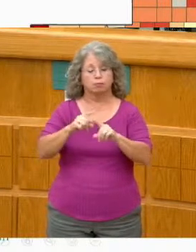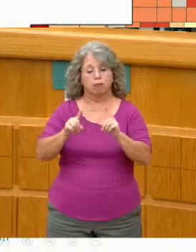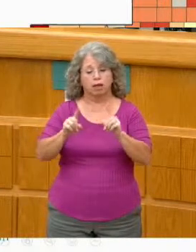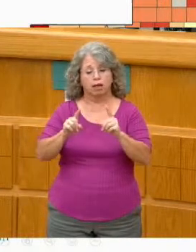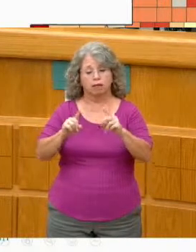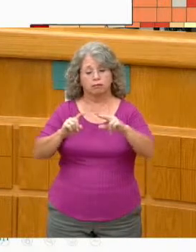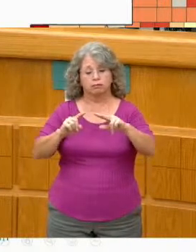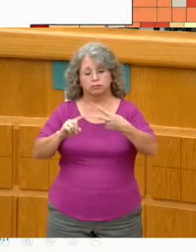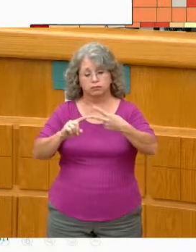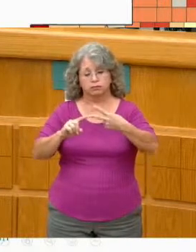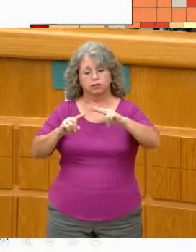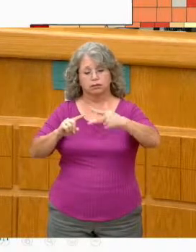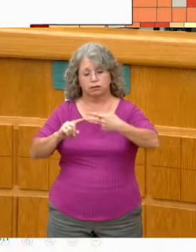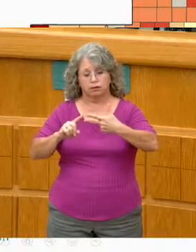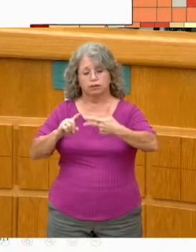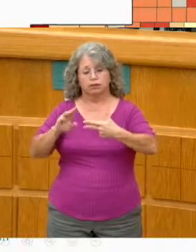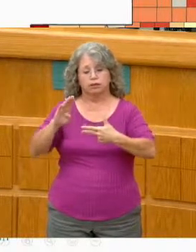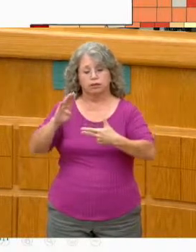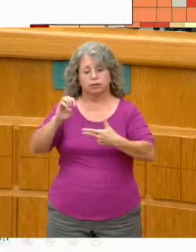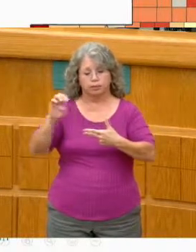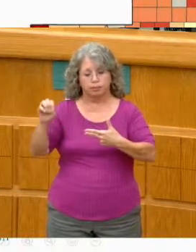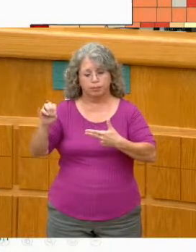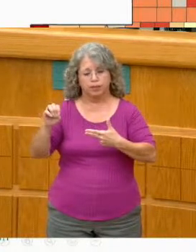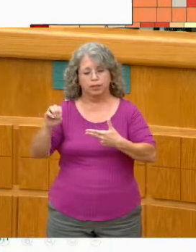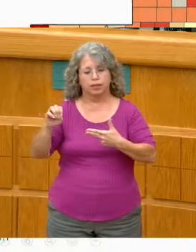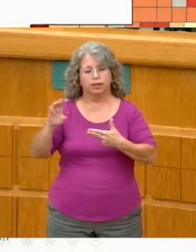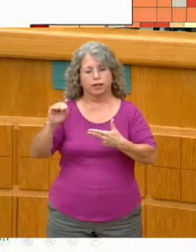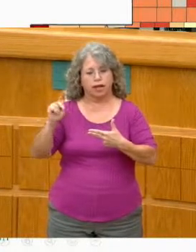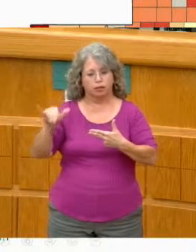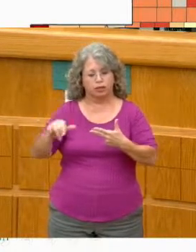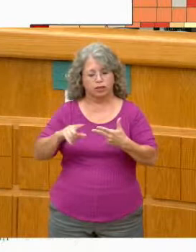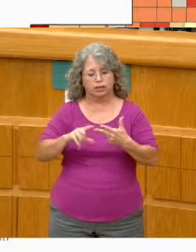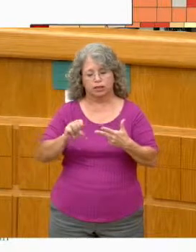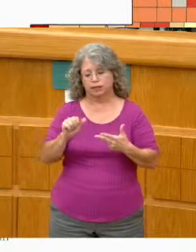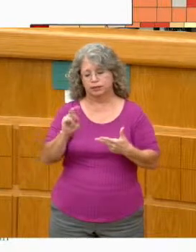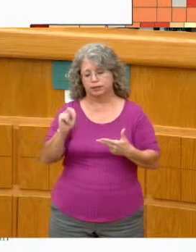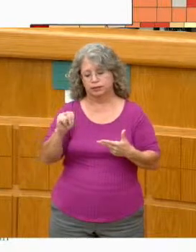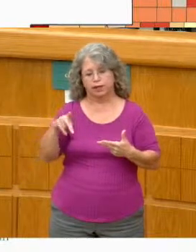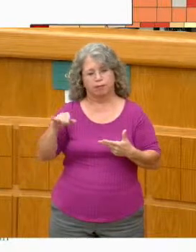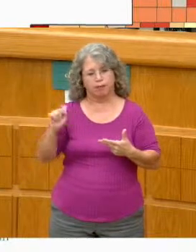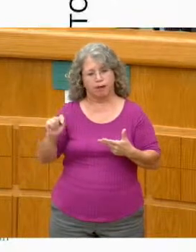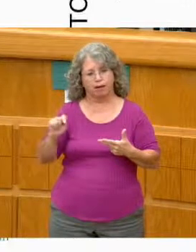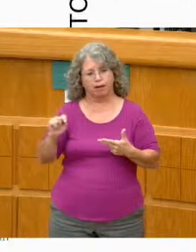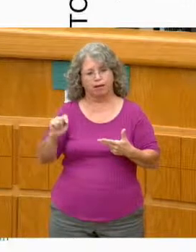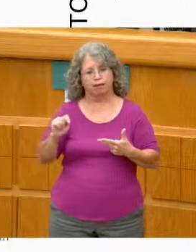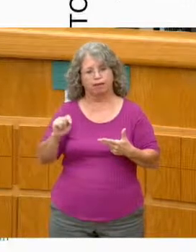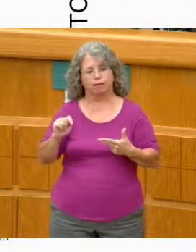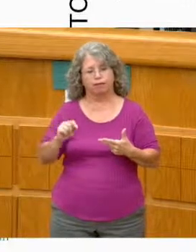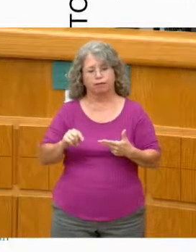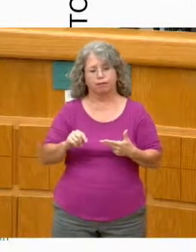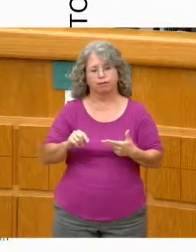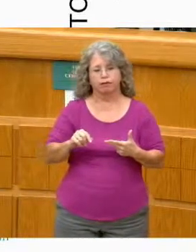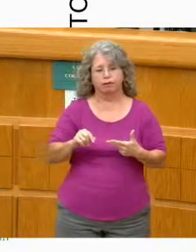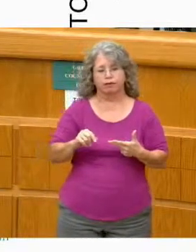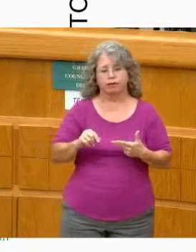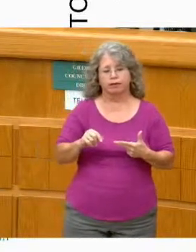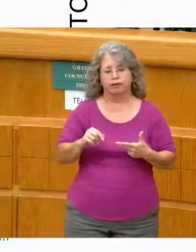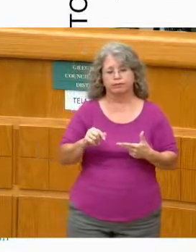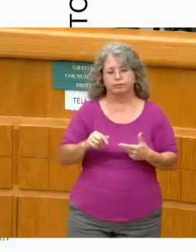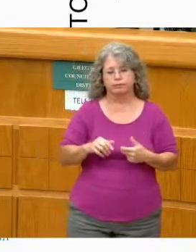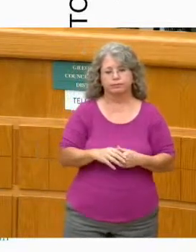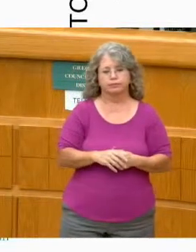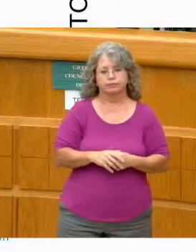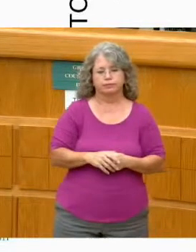cases, but B County and San Patricio have also had a fair amount of cases of COVID, especially in this